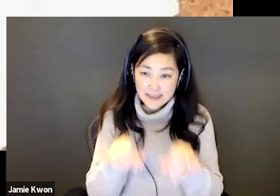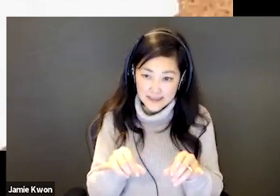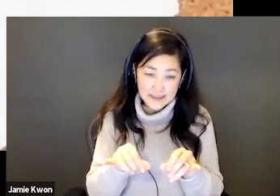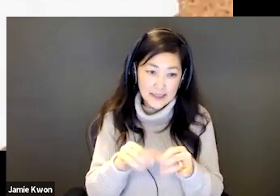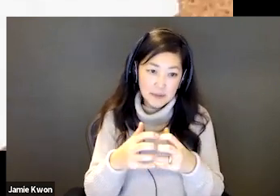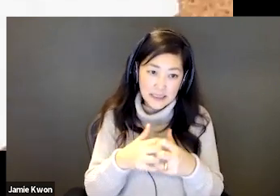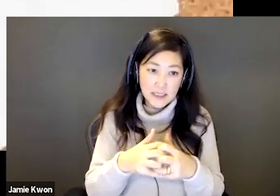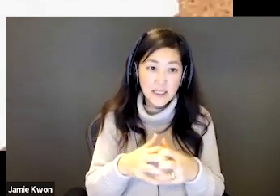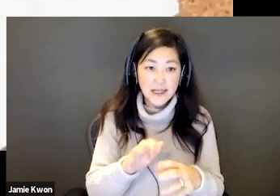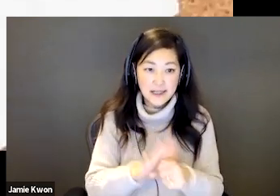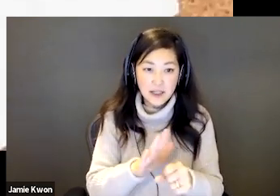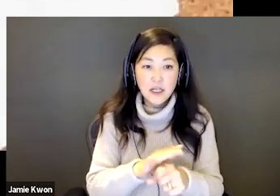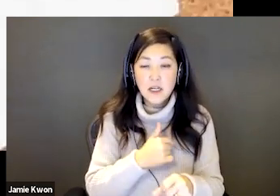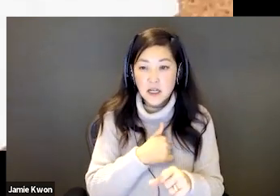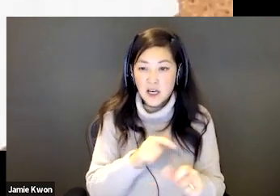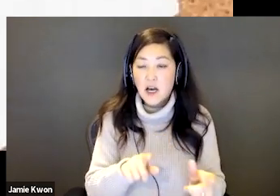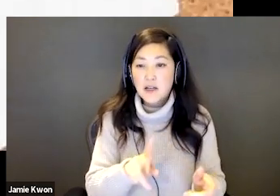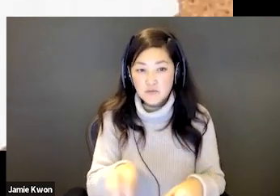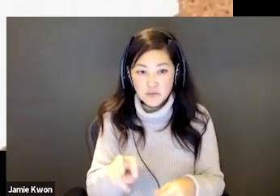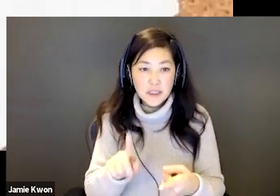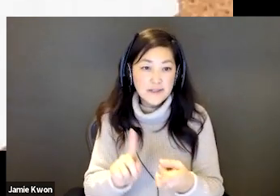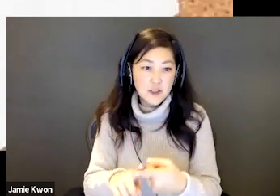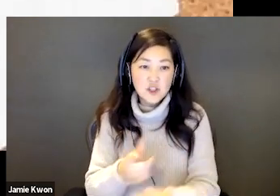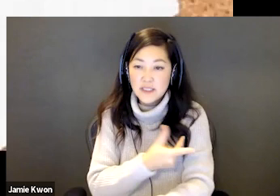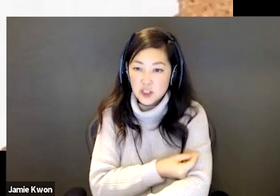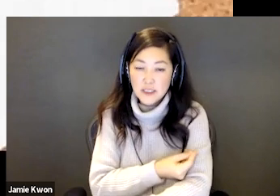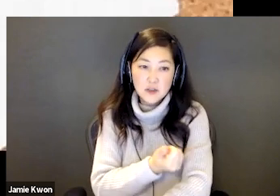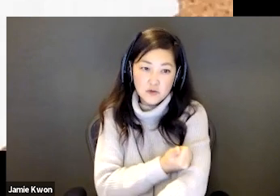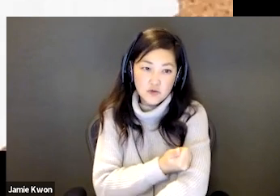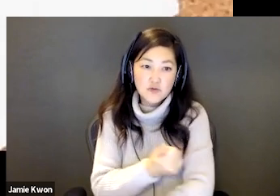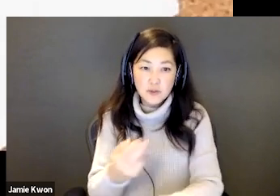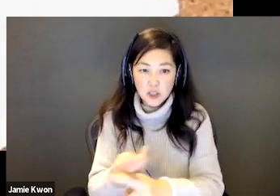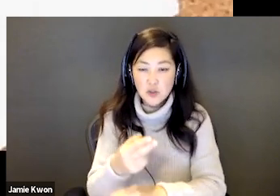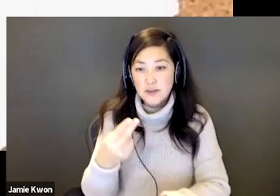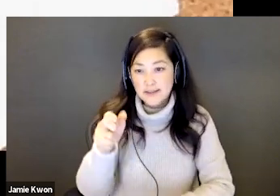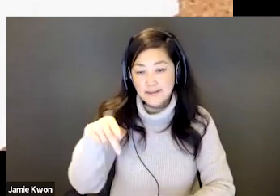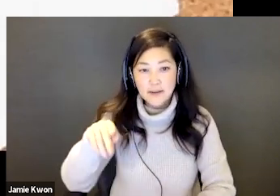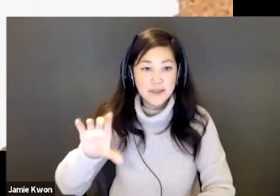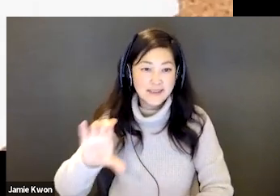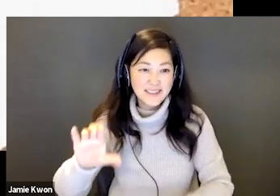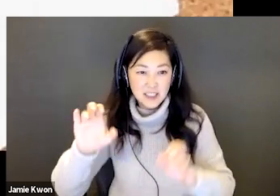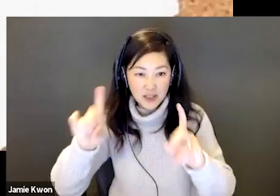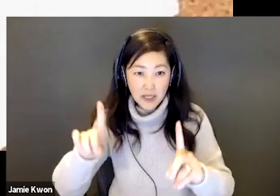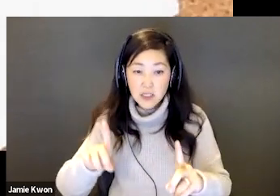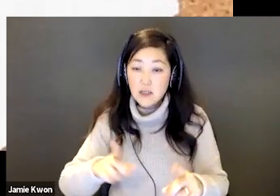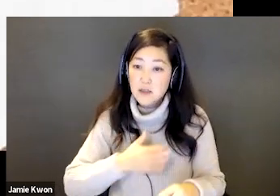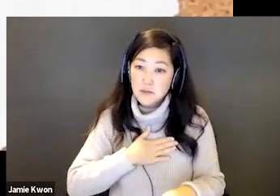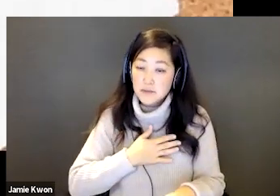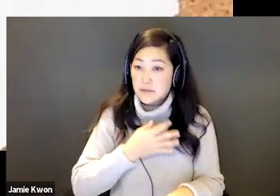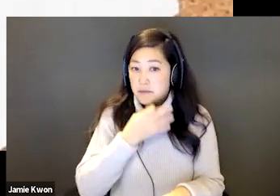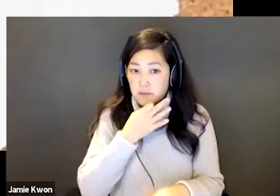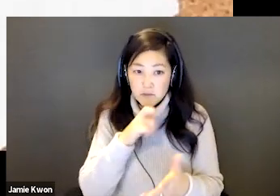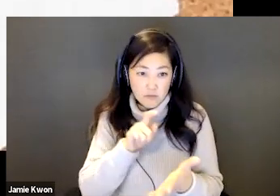injection drug use and hepatitis C education. Again, my proficiency with research and writing allowed